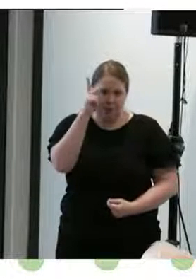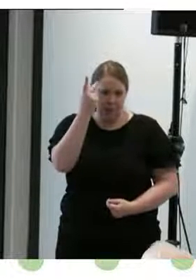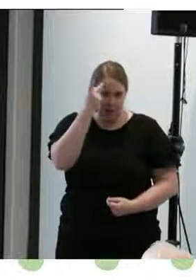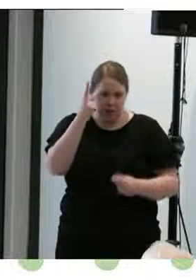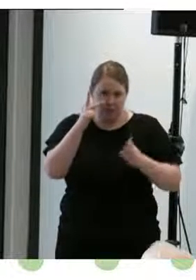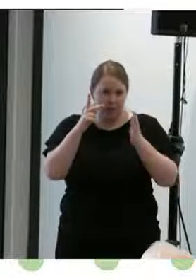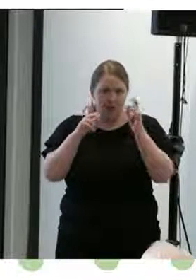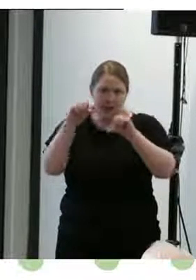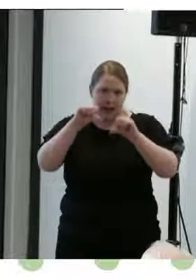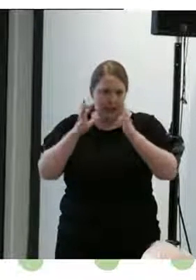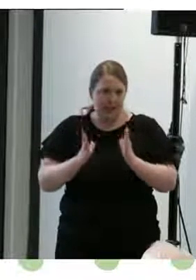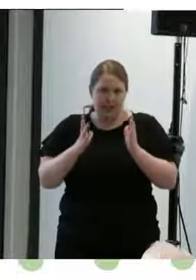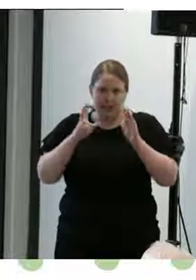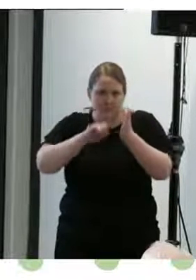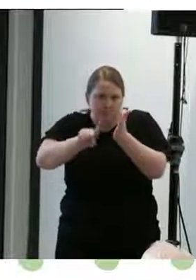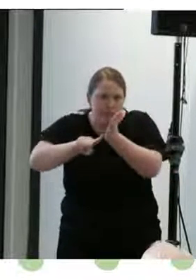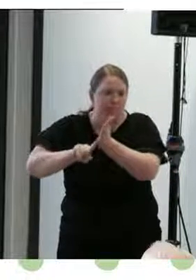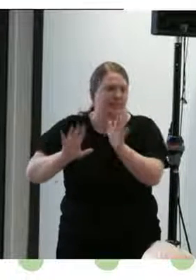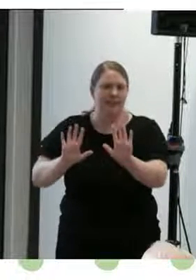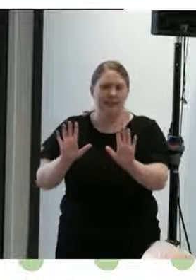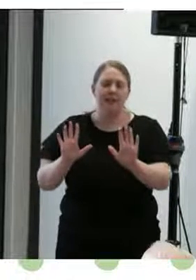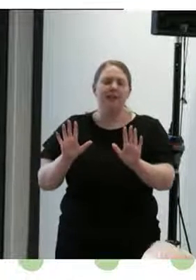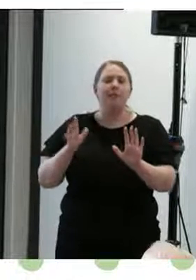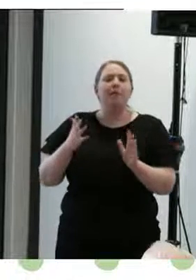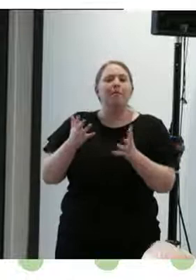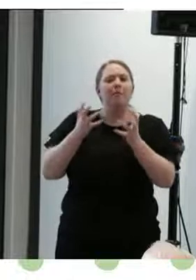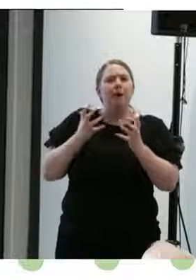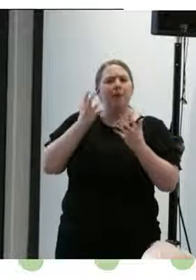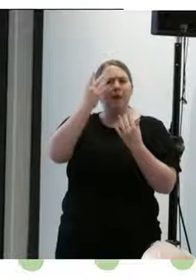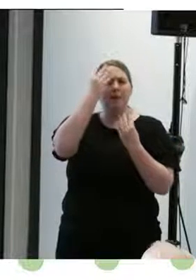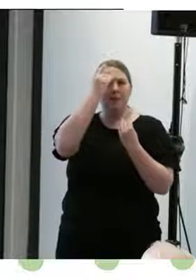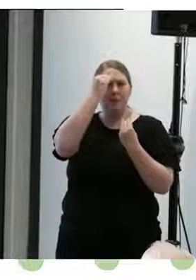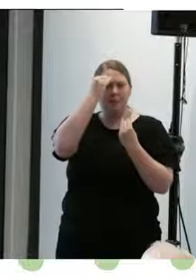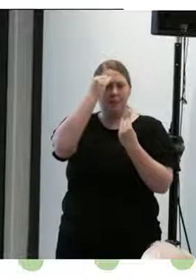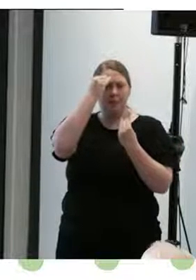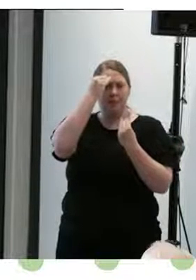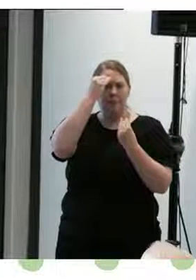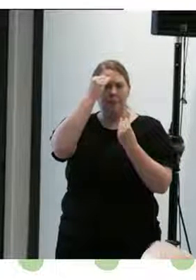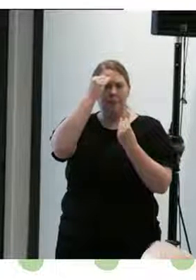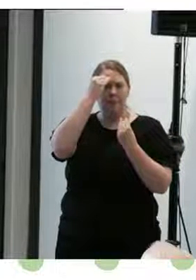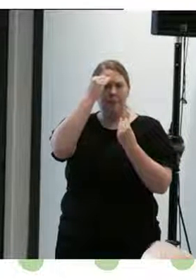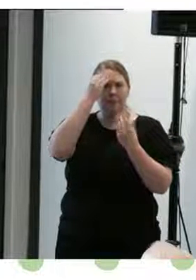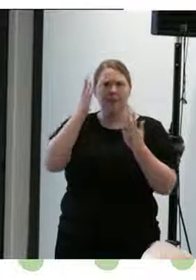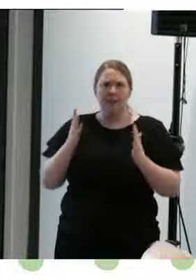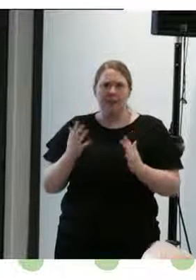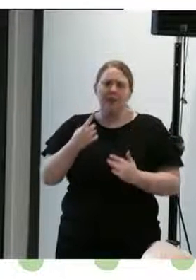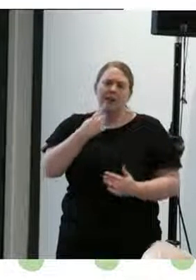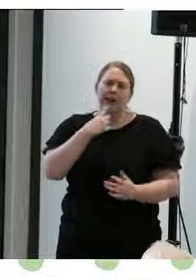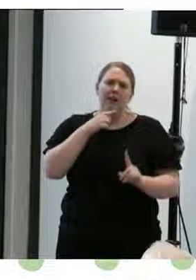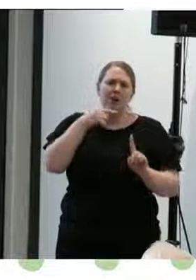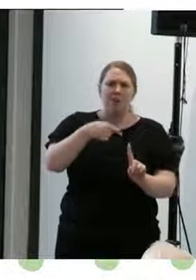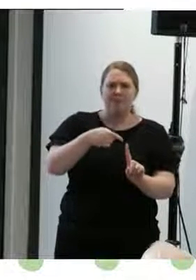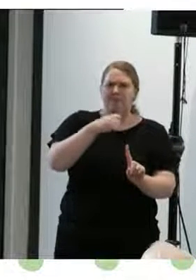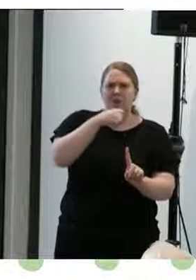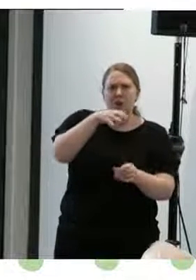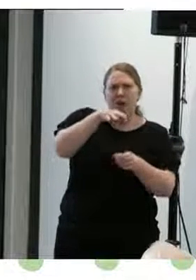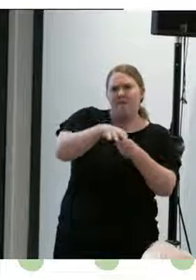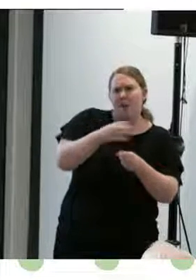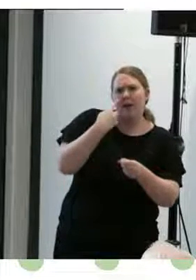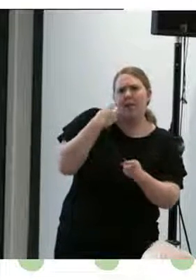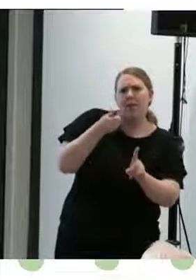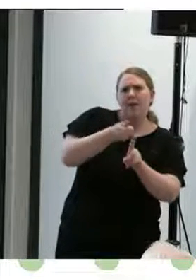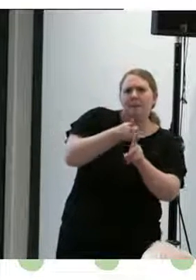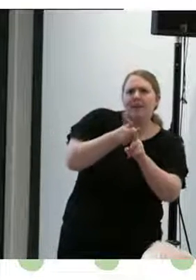kind of pushed my way in. What I wanted to say is to think about, okay, instead of just saying these people are not voting in their own